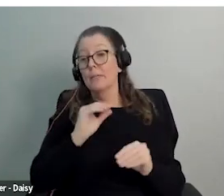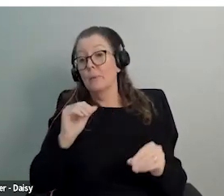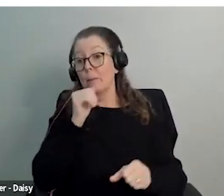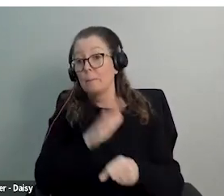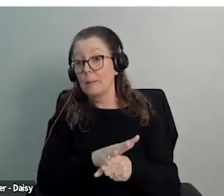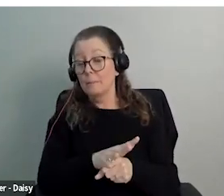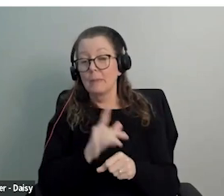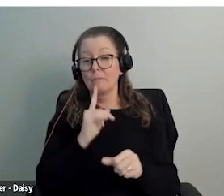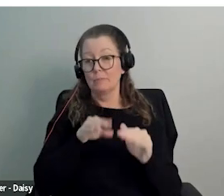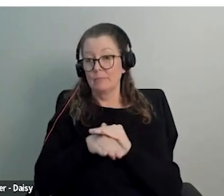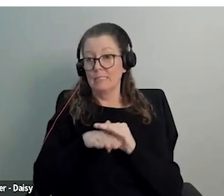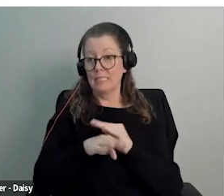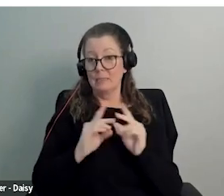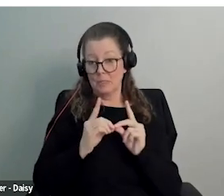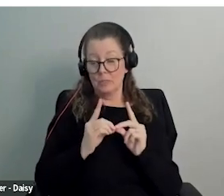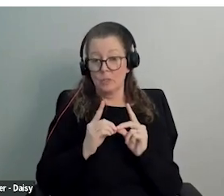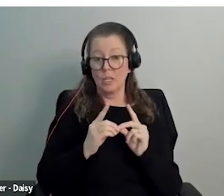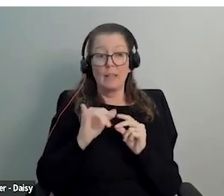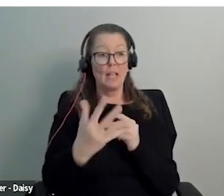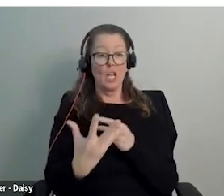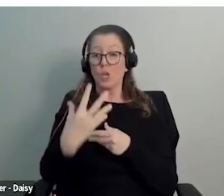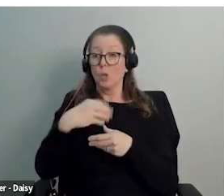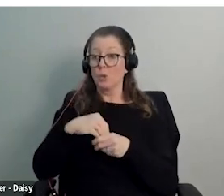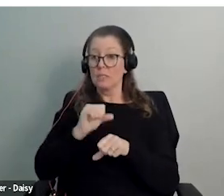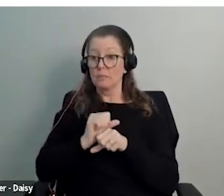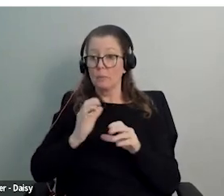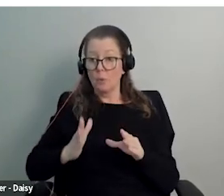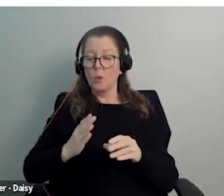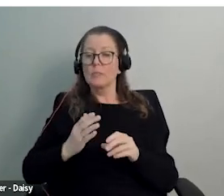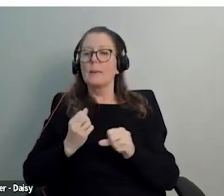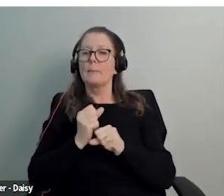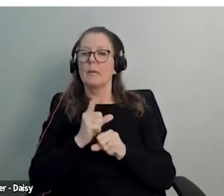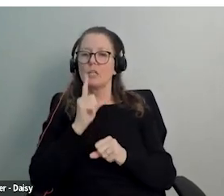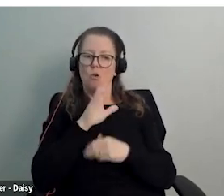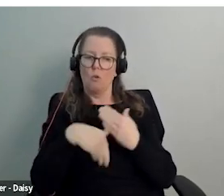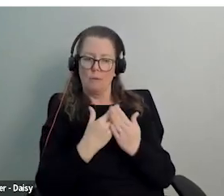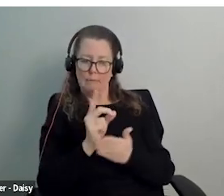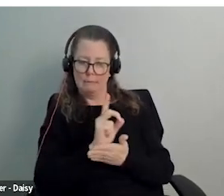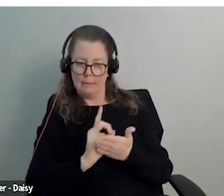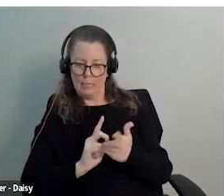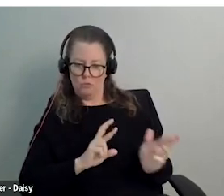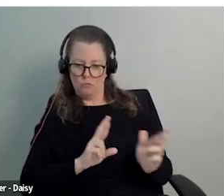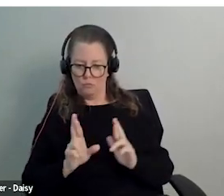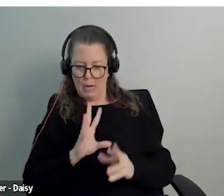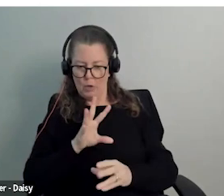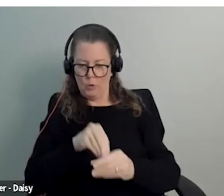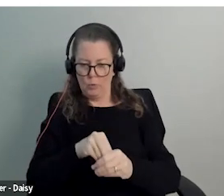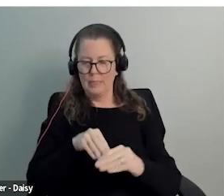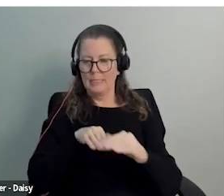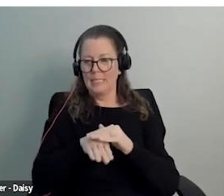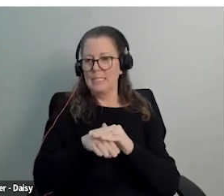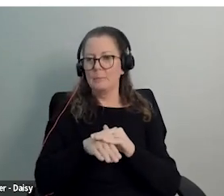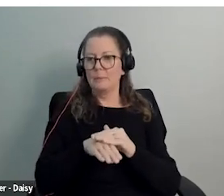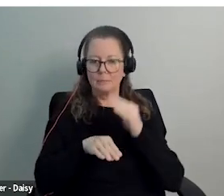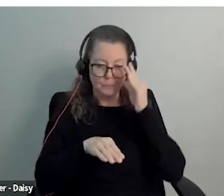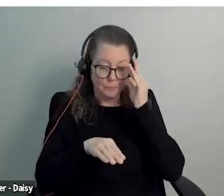accessibility. An inclusive employer ensures that job postings and application portals are designed with accessibility in mind. An